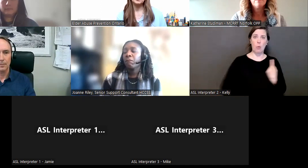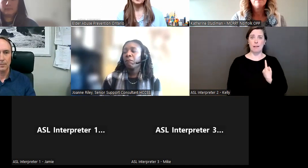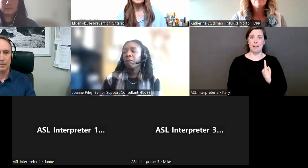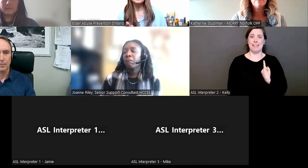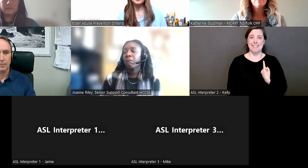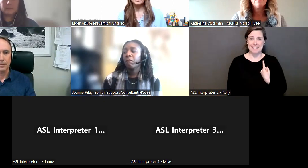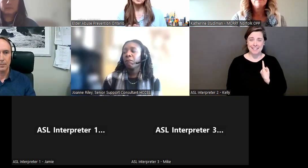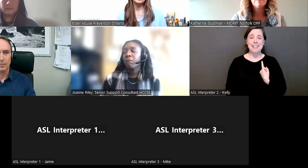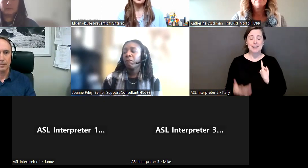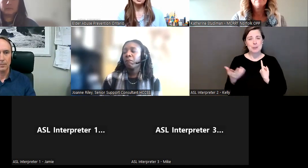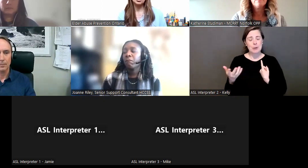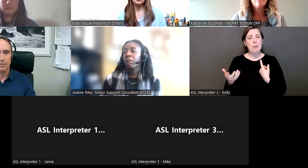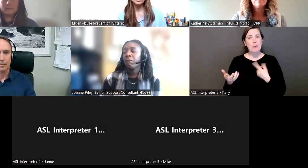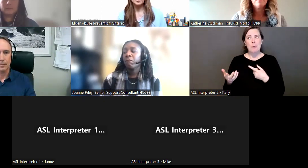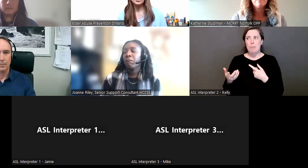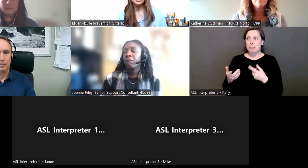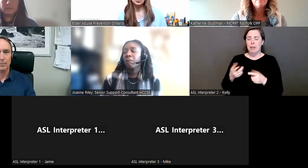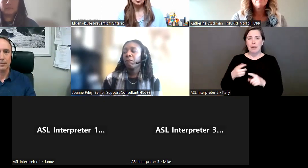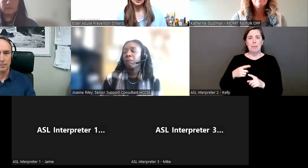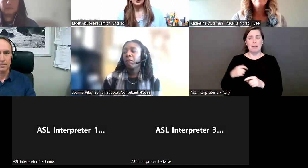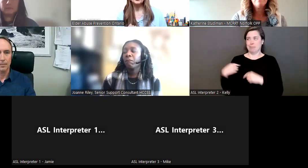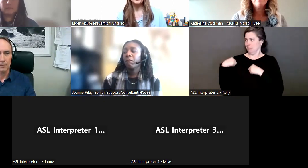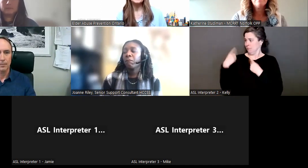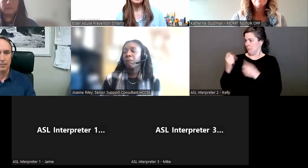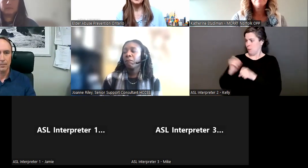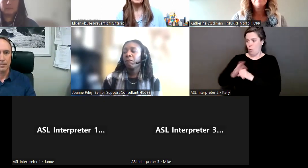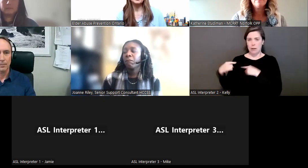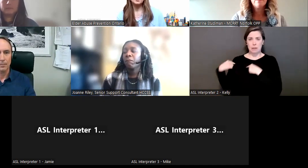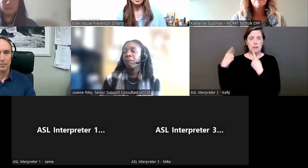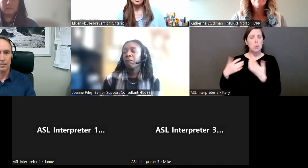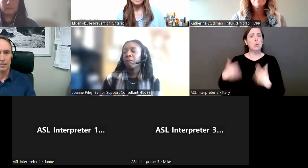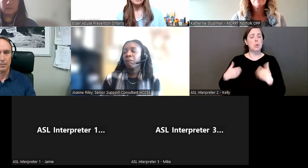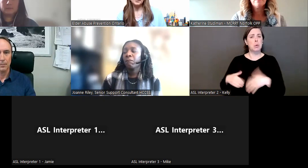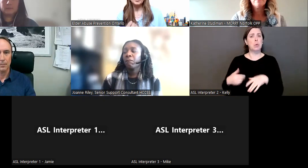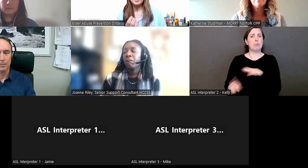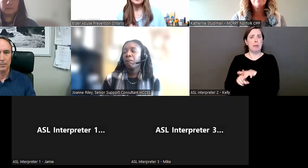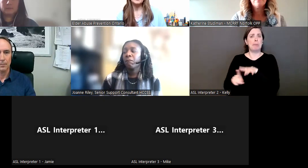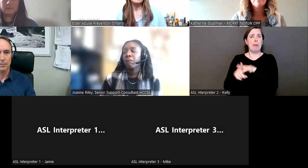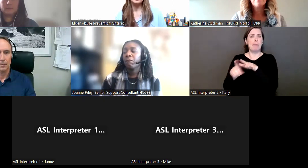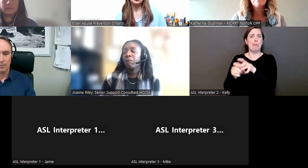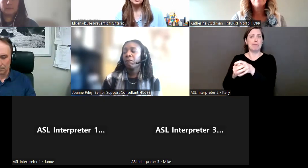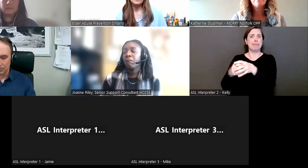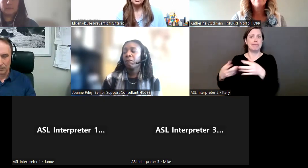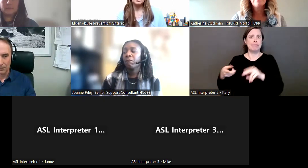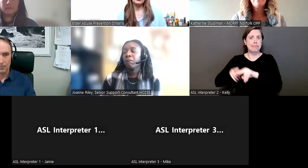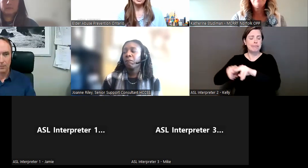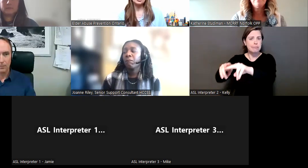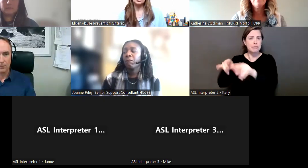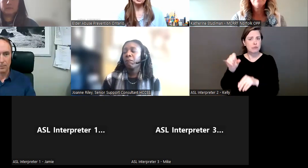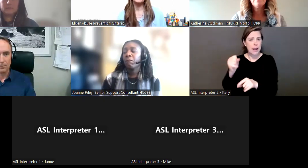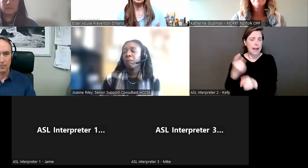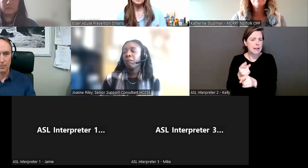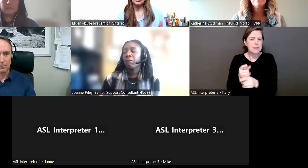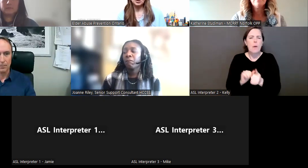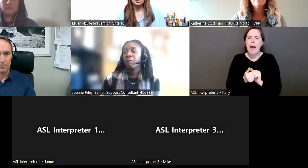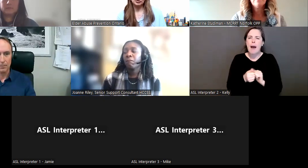calls has been escalated, especially since COVID. And how do we cope with that demand and then that lack of resourcing in terms of funding